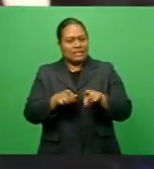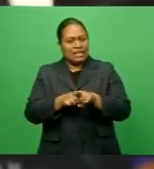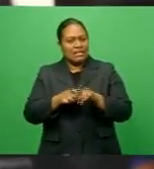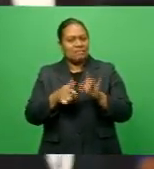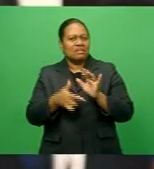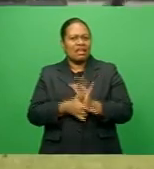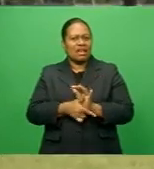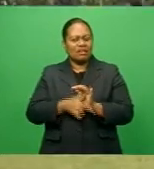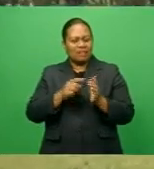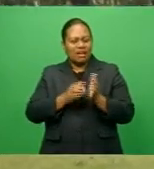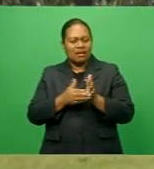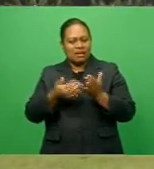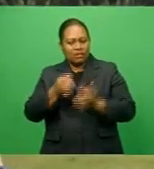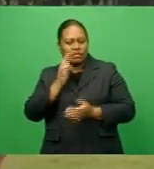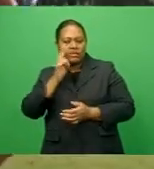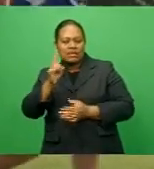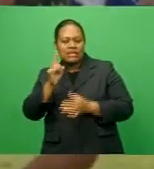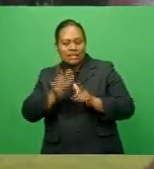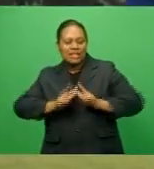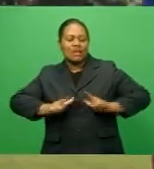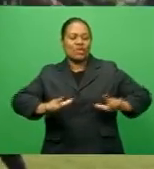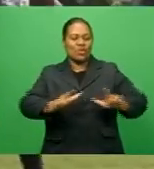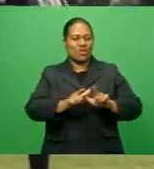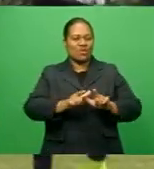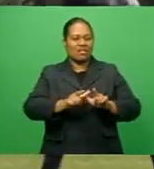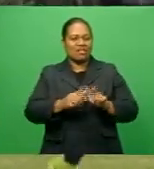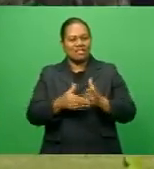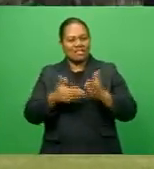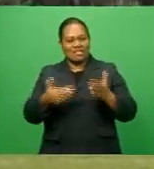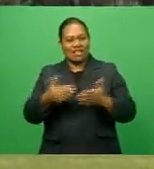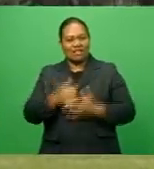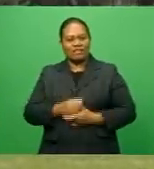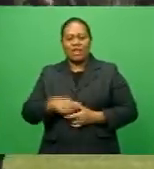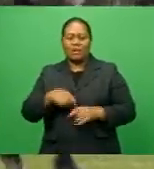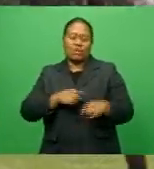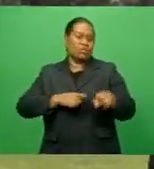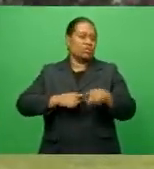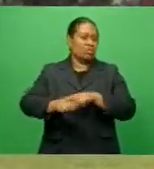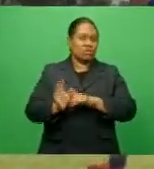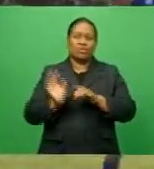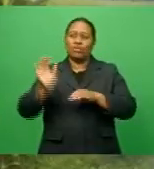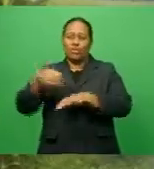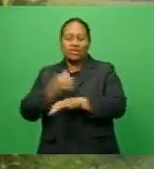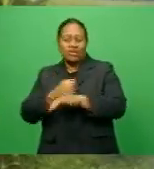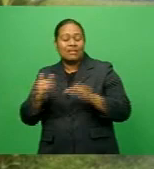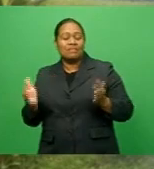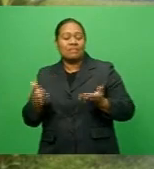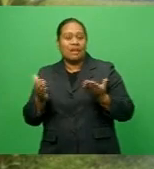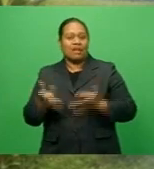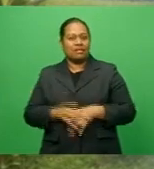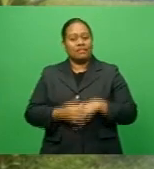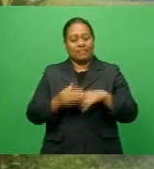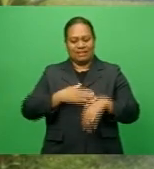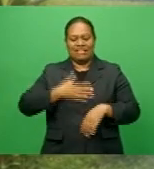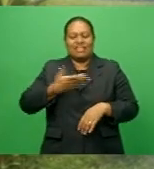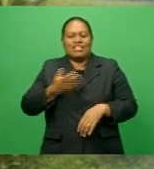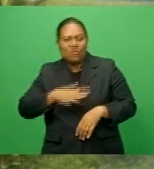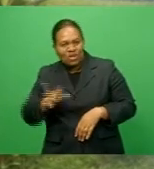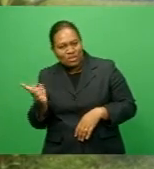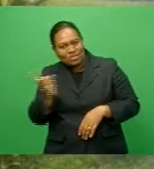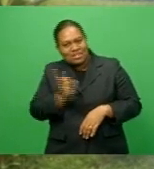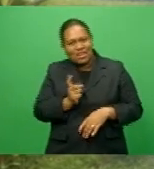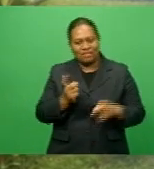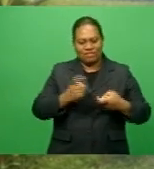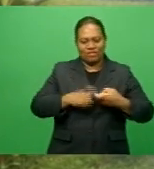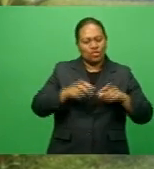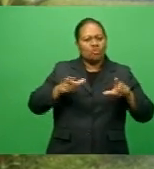the notice for our local girls is to step up. Because there are a lot of good overseas players. They're very interested in turning down big